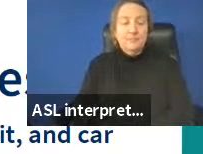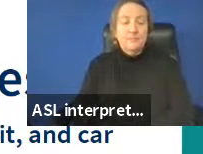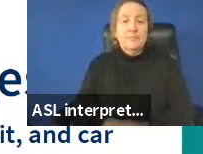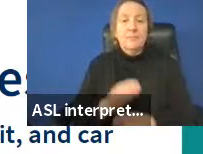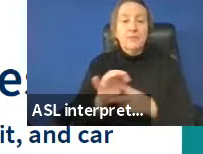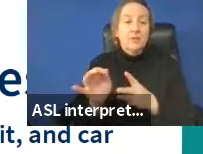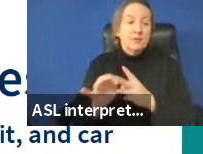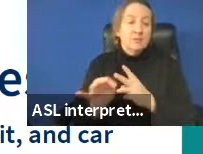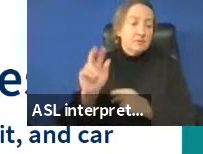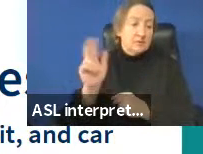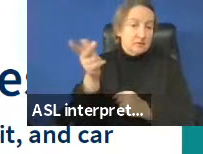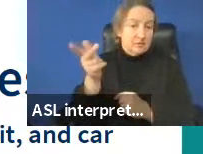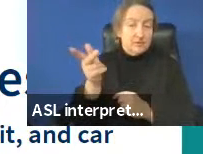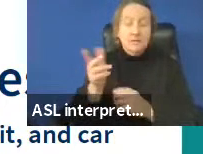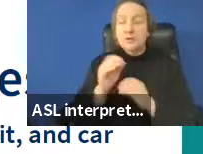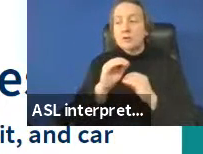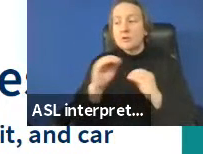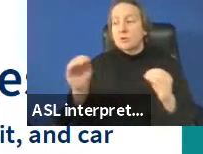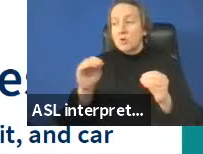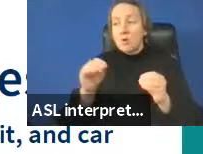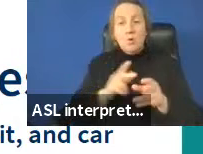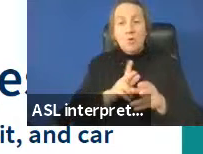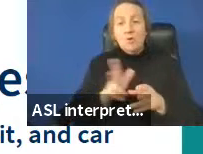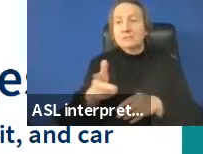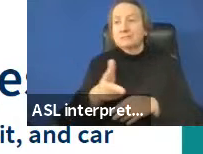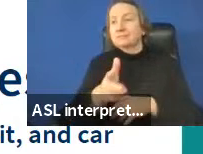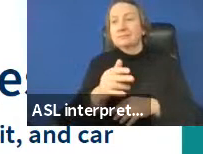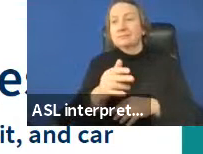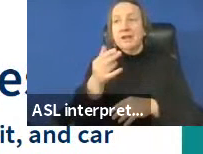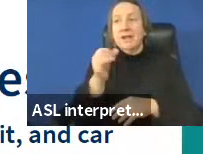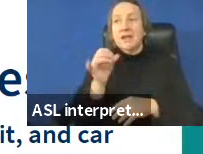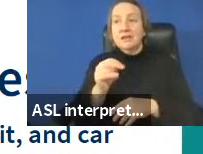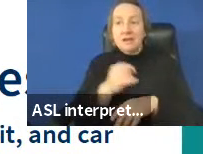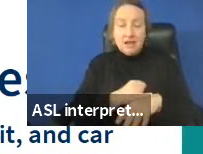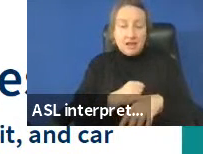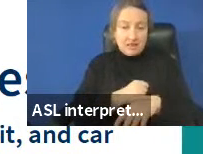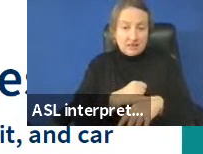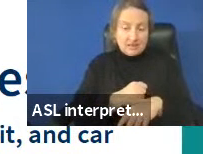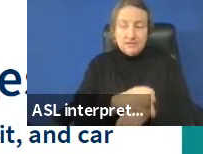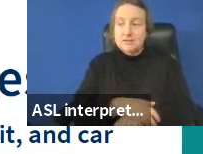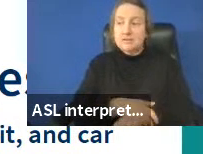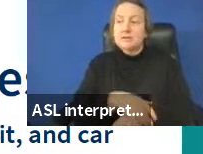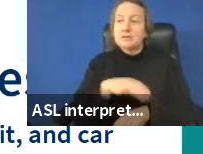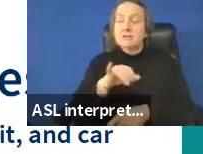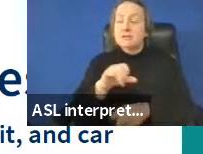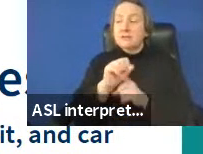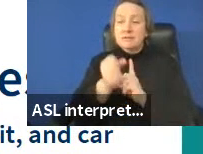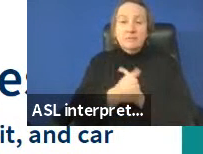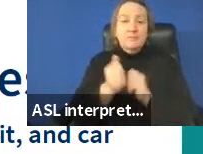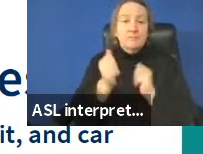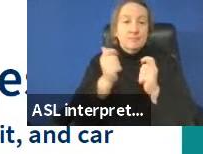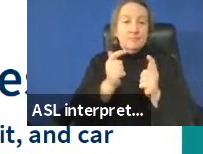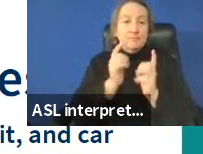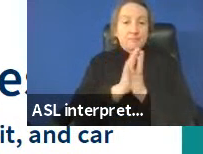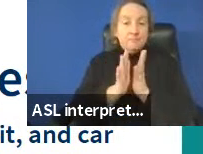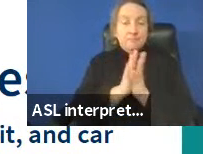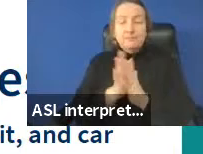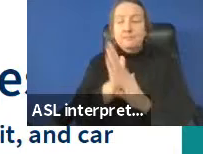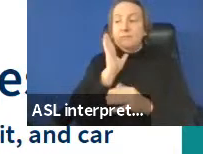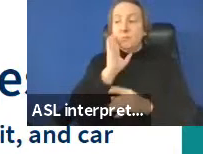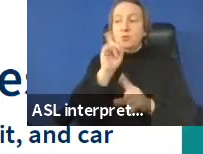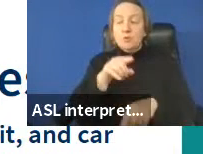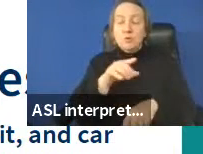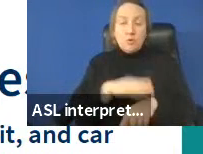Option 3 is a no interchange option on Hayden Island. And in this case, all traffic would access